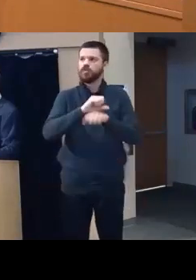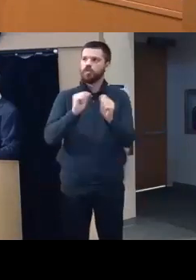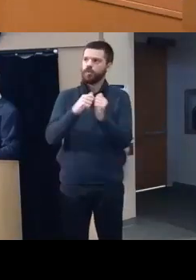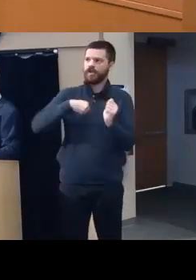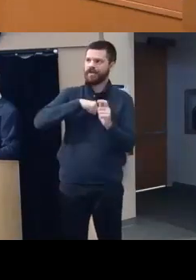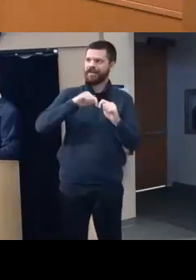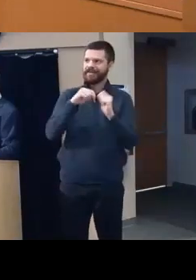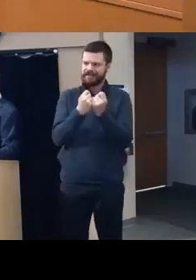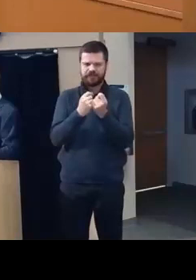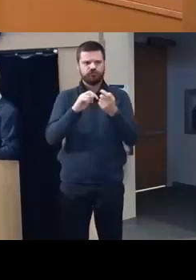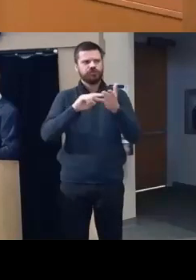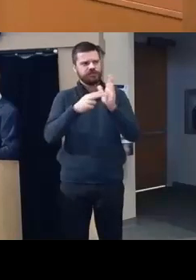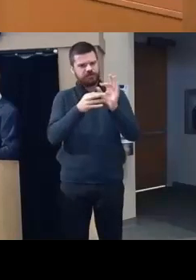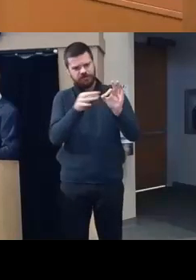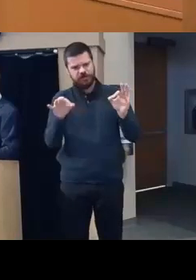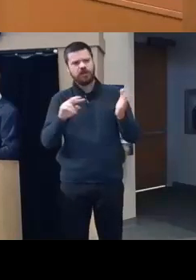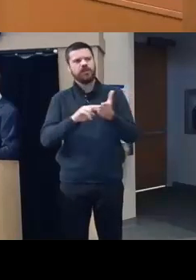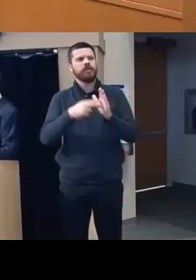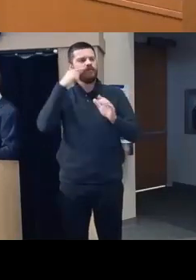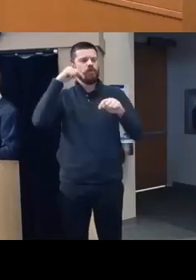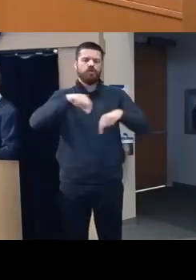to define what that means for Strong Recovery.